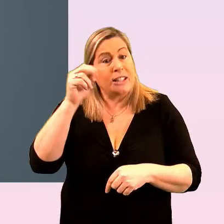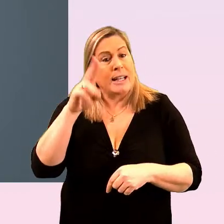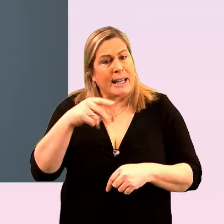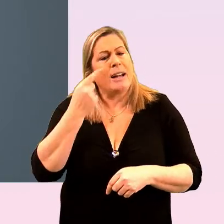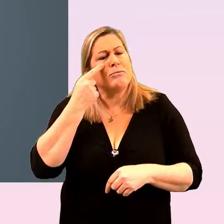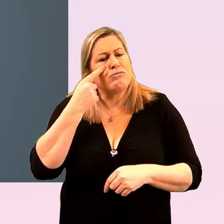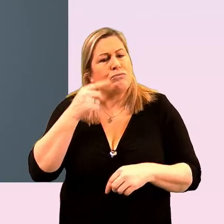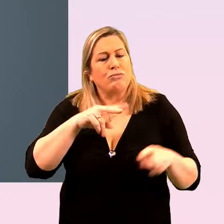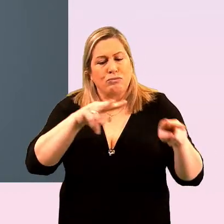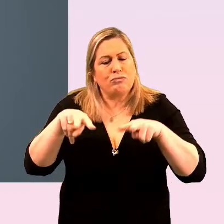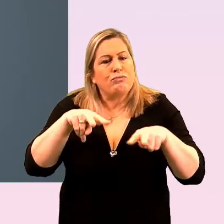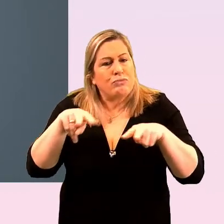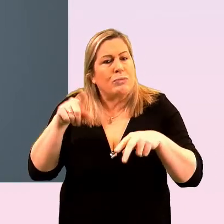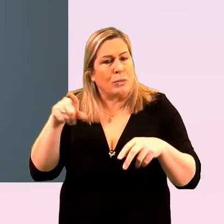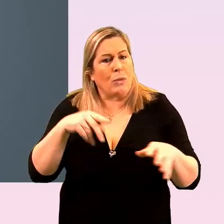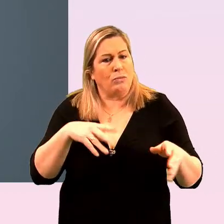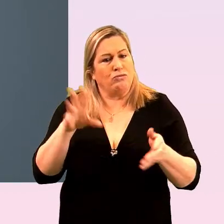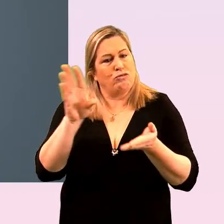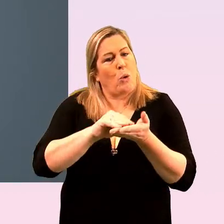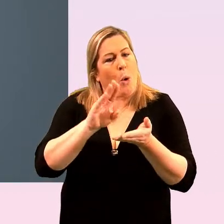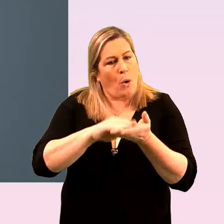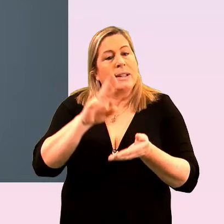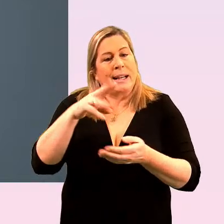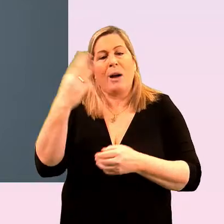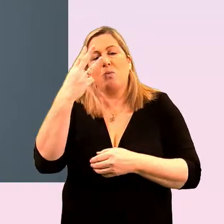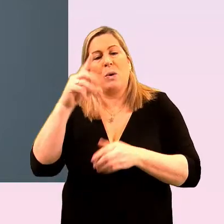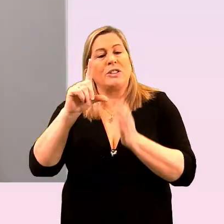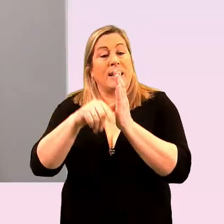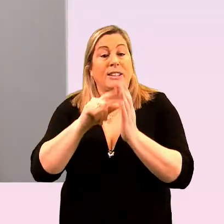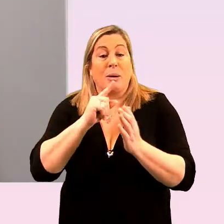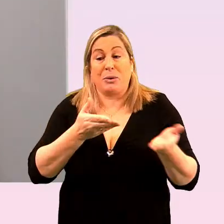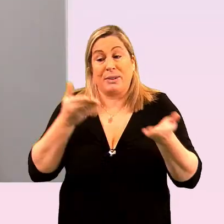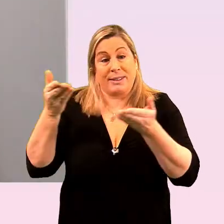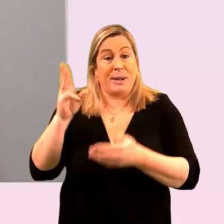community center later, but I let Paul do the talking. Thank you.